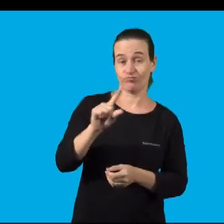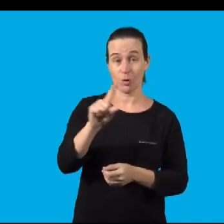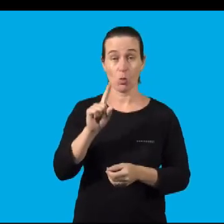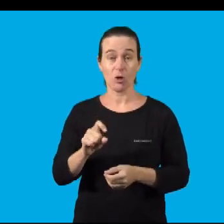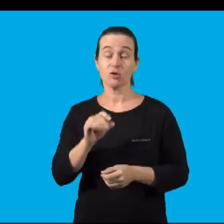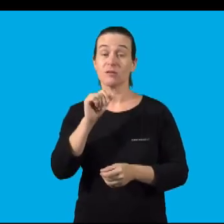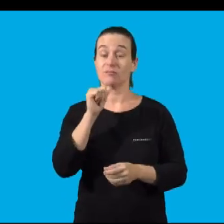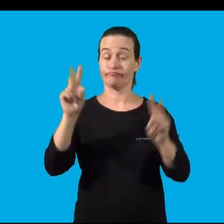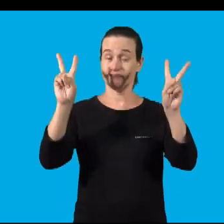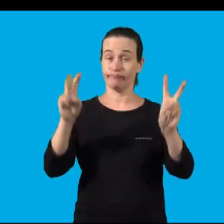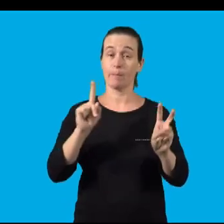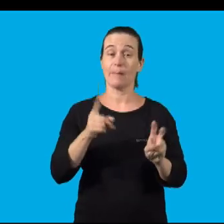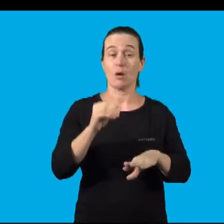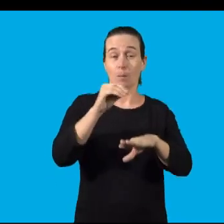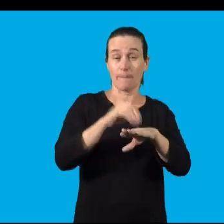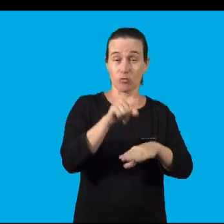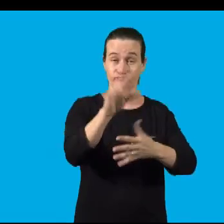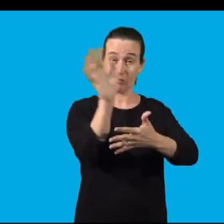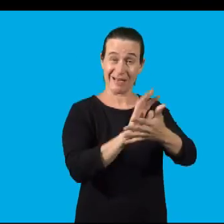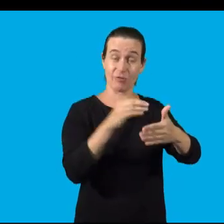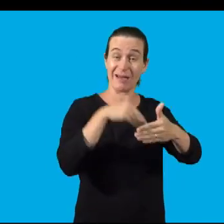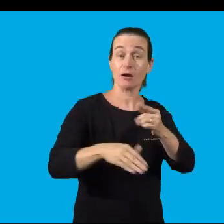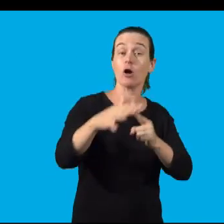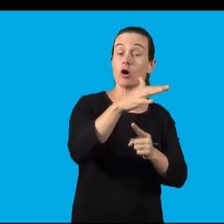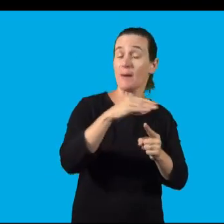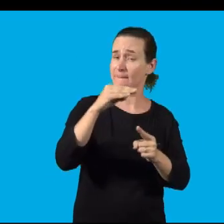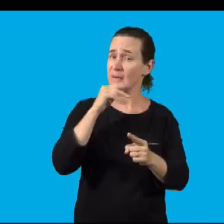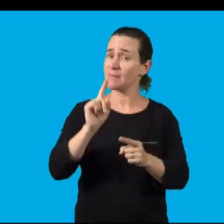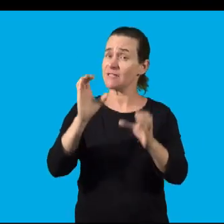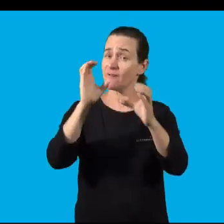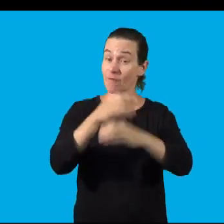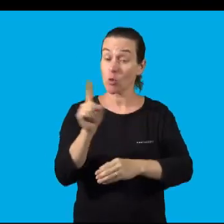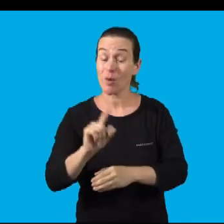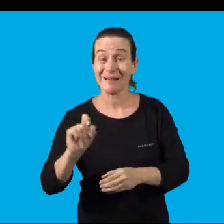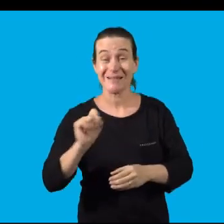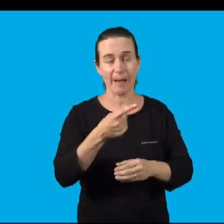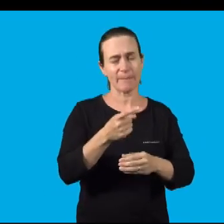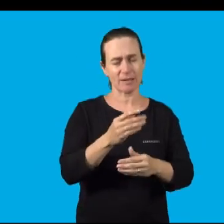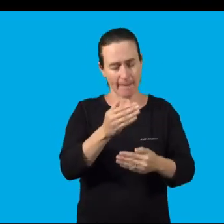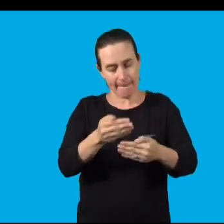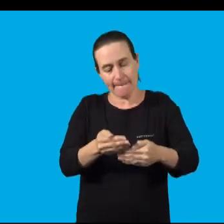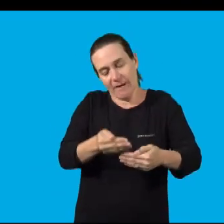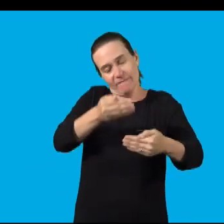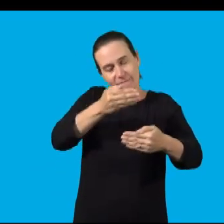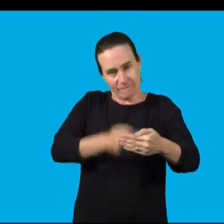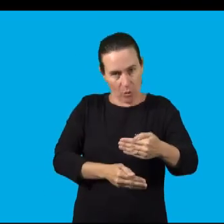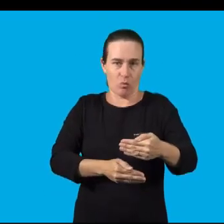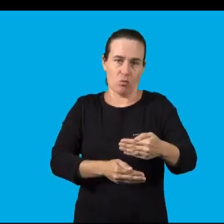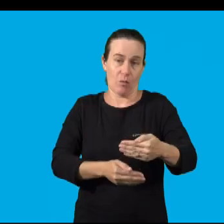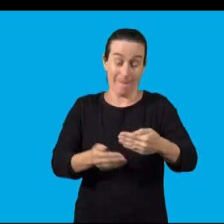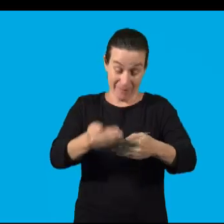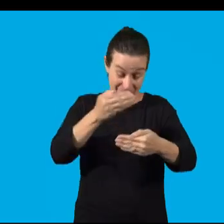that ask learners to place the extract in context require them to focus on the events that occur